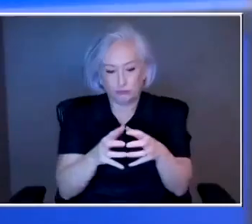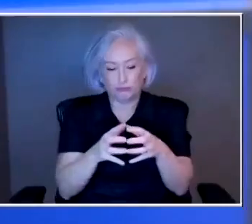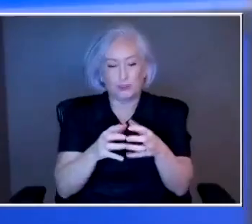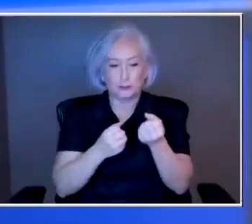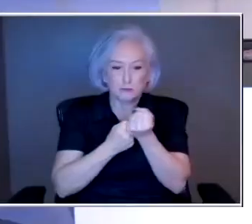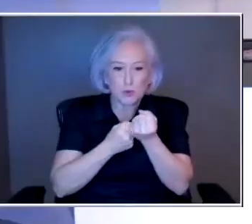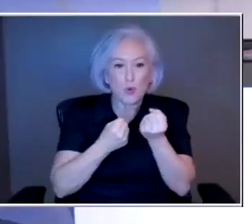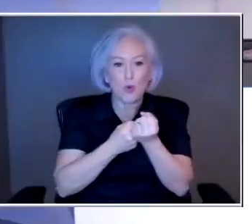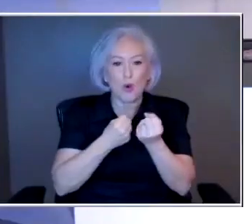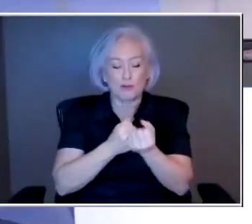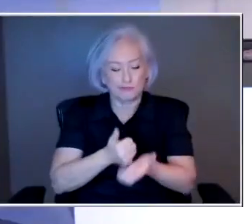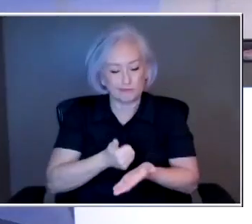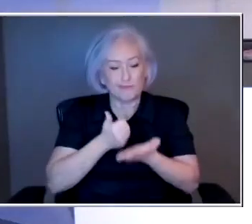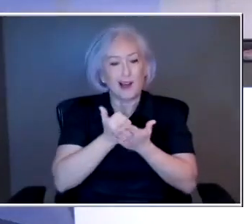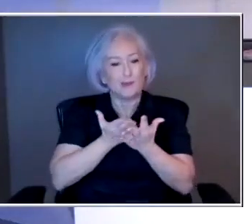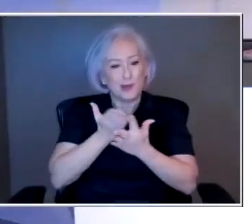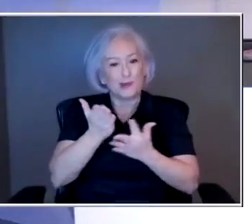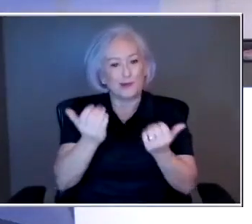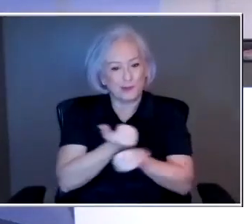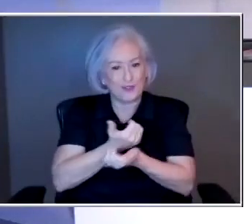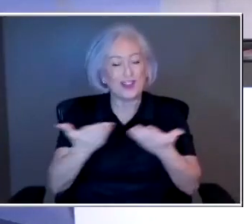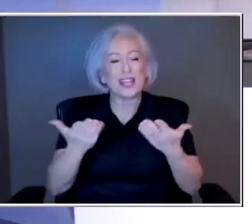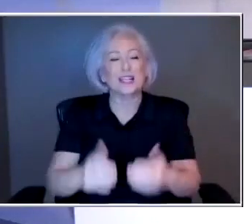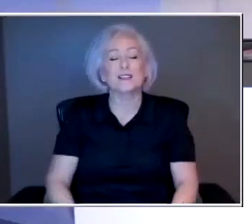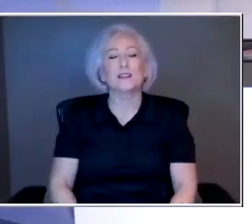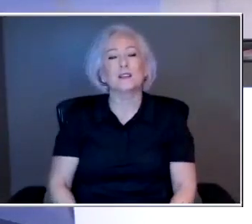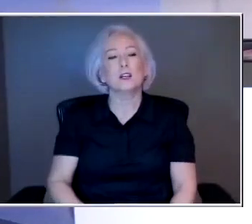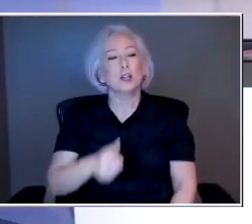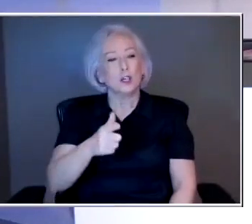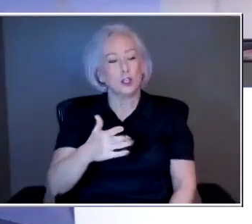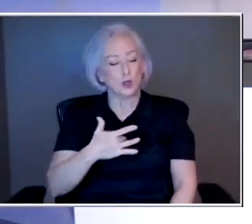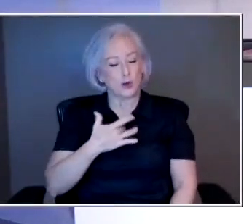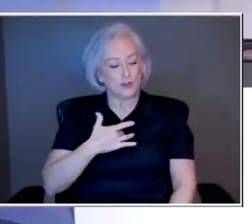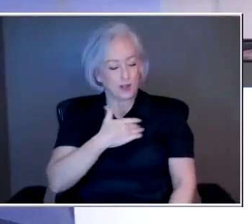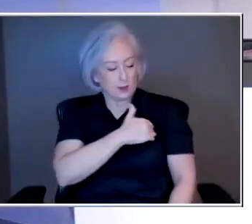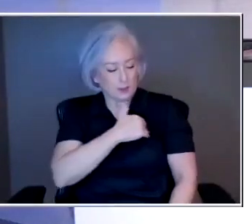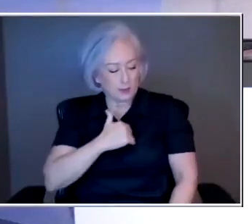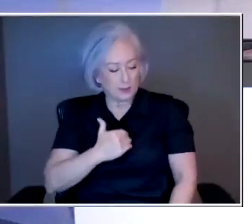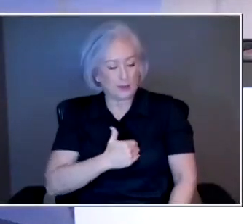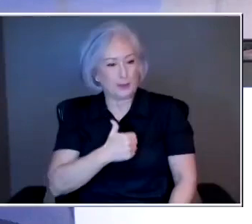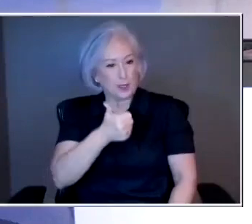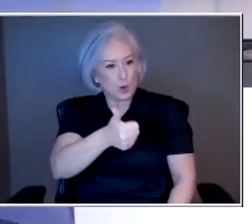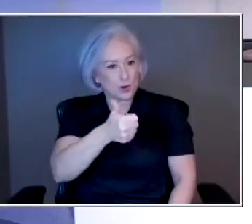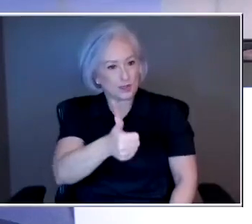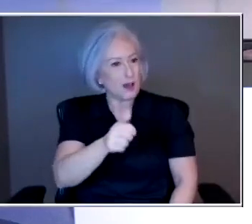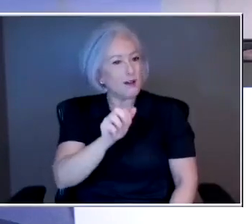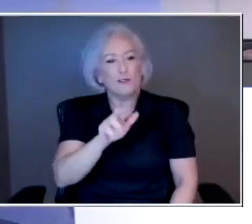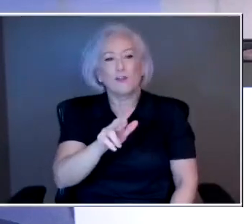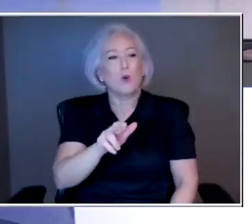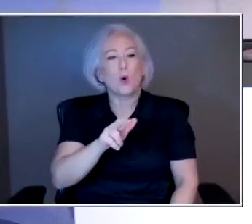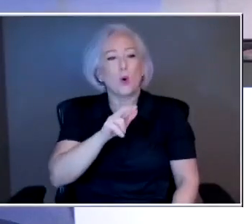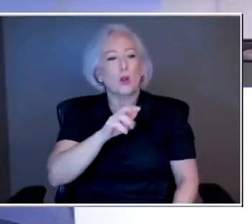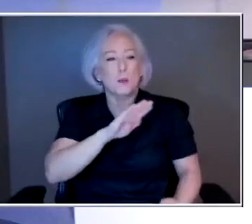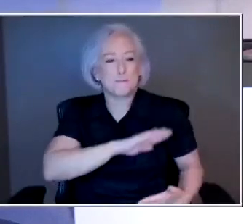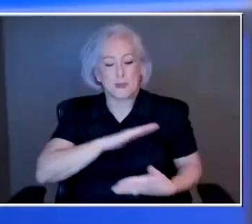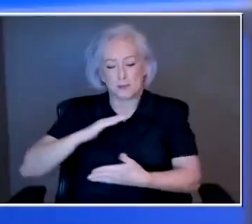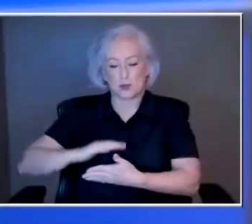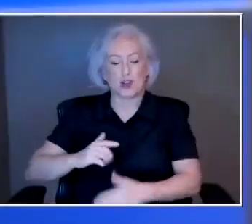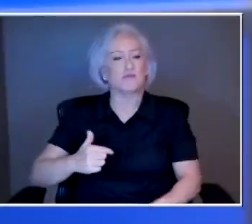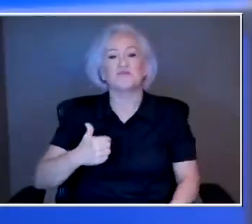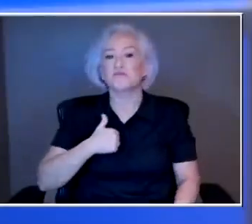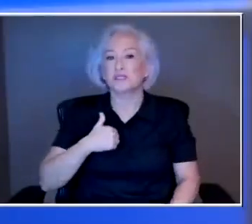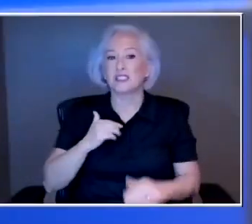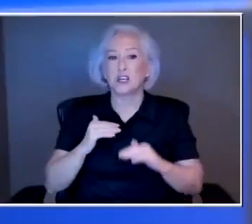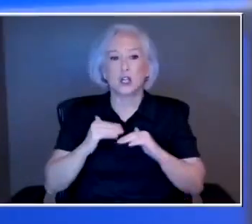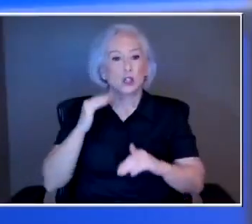all. Did you feel that lump yourself? Had you been getting regular mammograms? How was that discovered? No, I was too young to get mammograms. Yeah. I